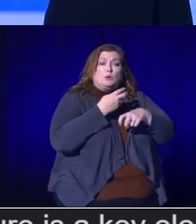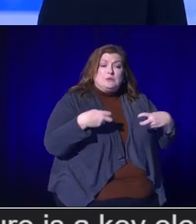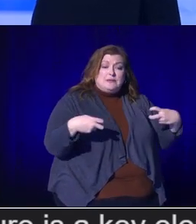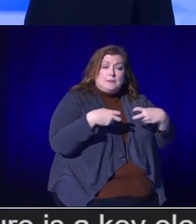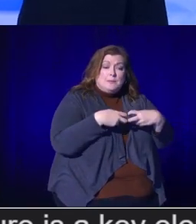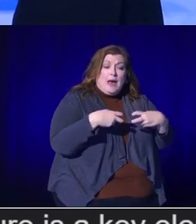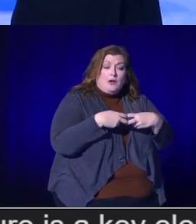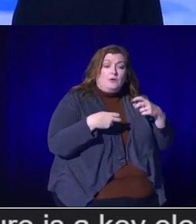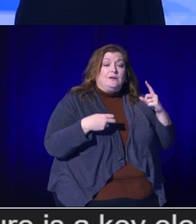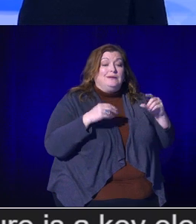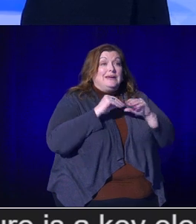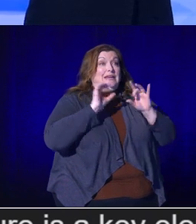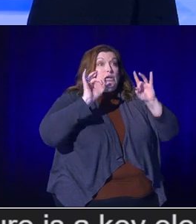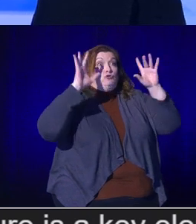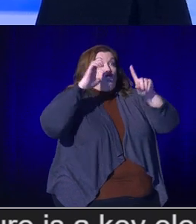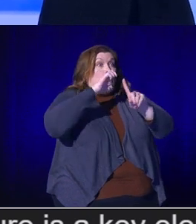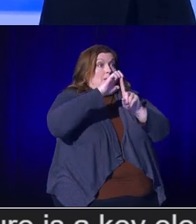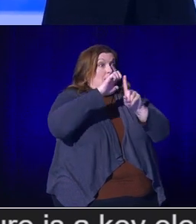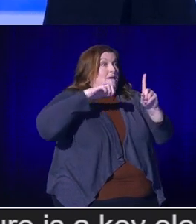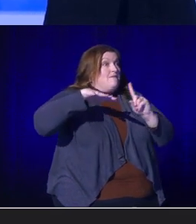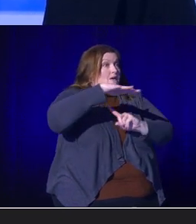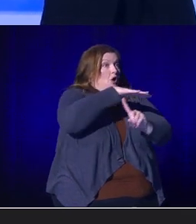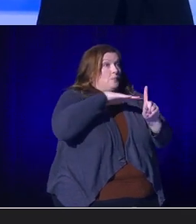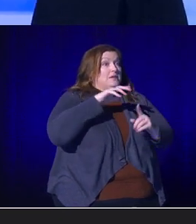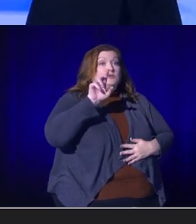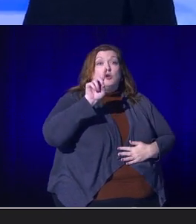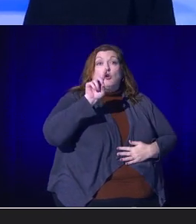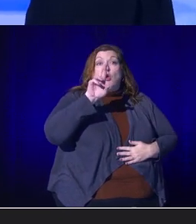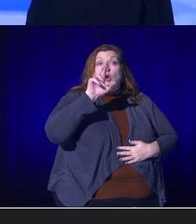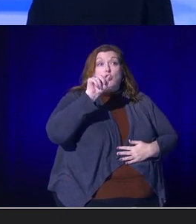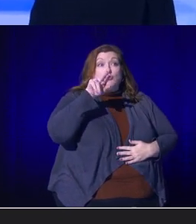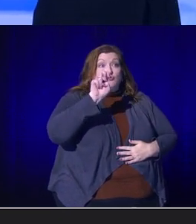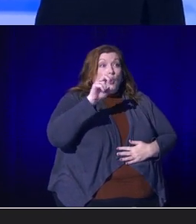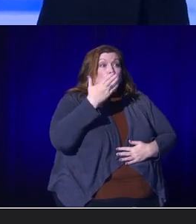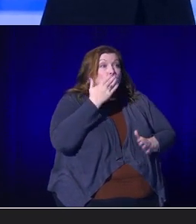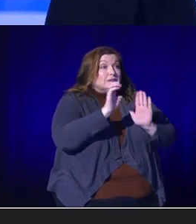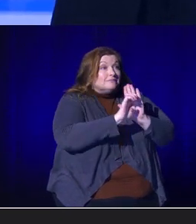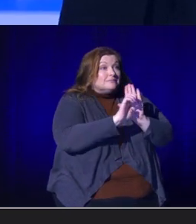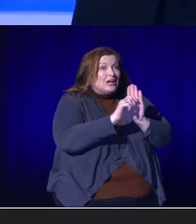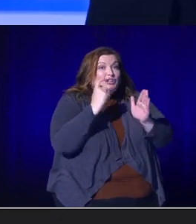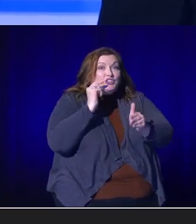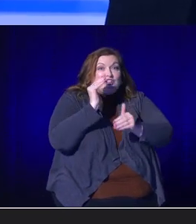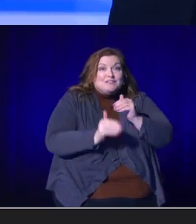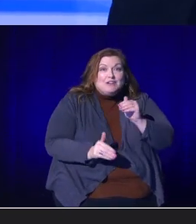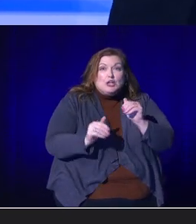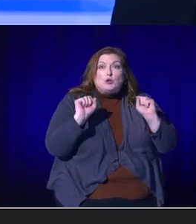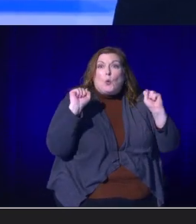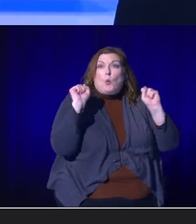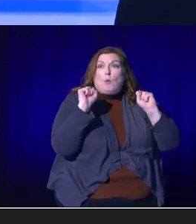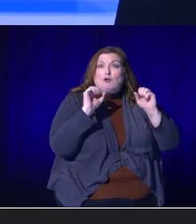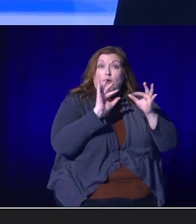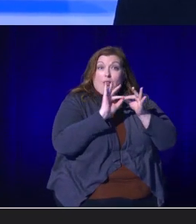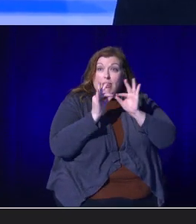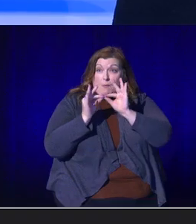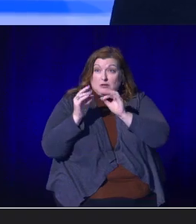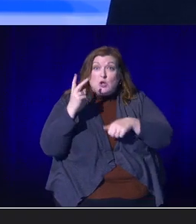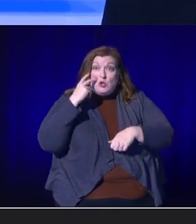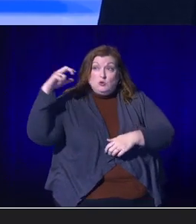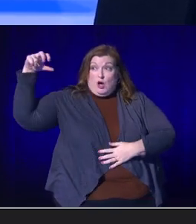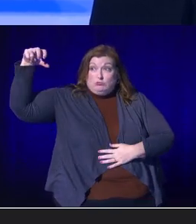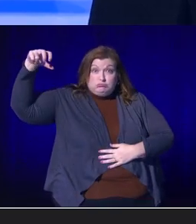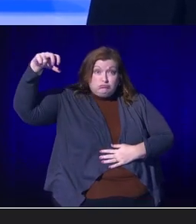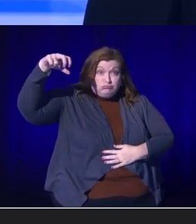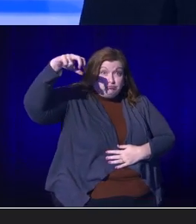environments. So drones are a great example. We just got done with the Winter Olympics. Many of you probably saw those